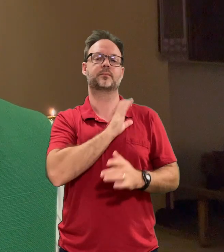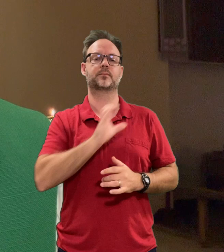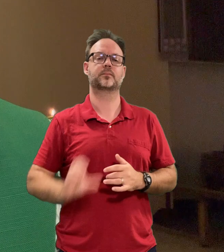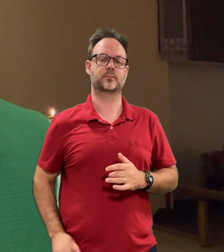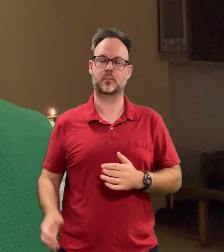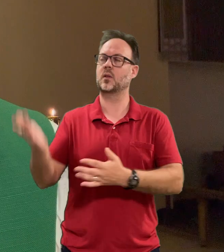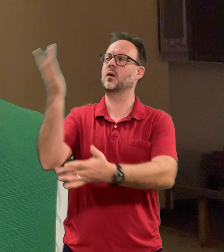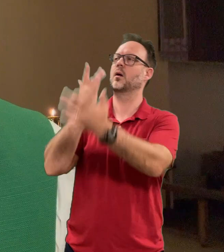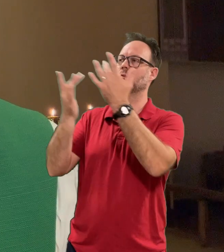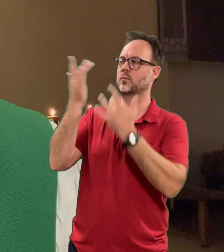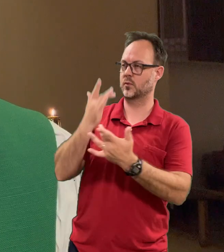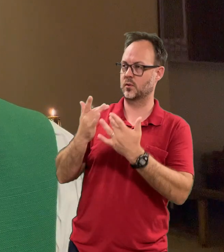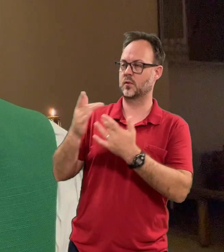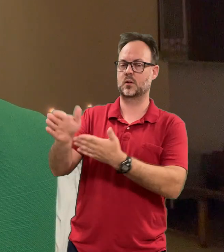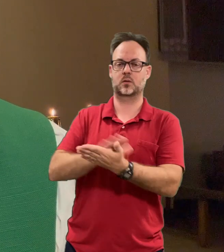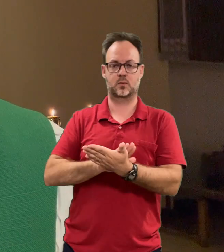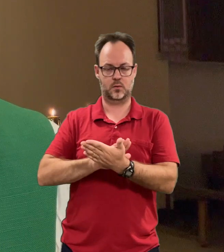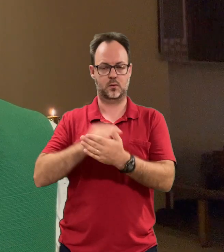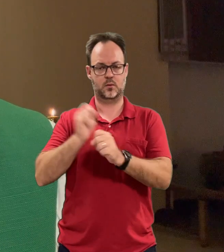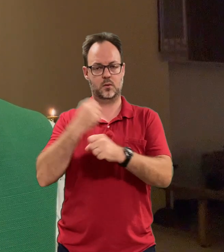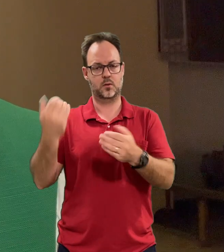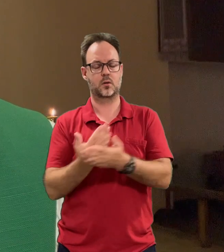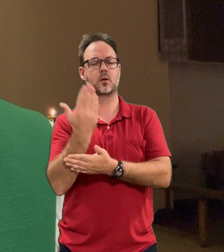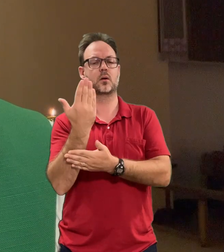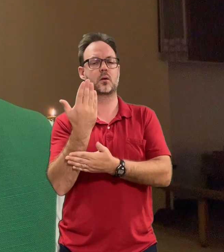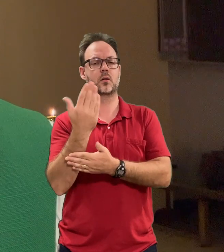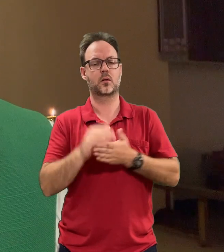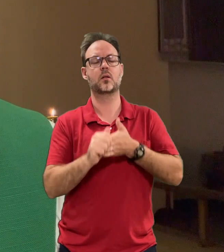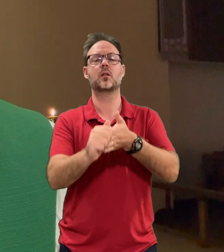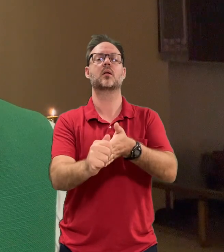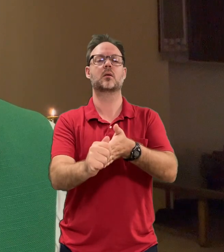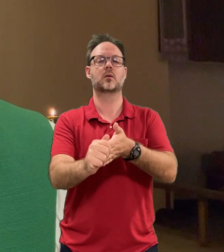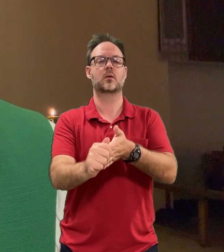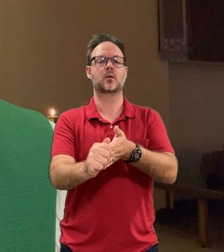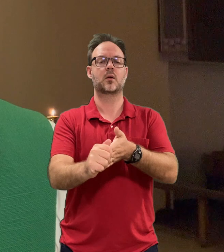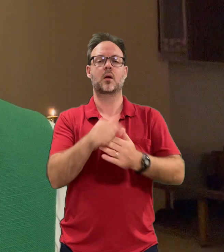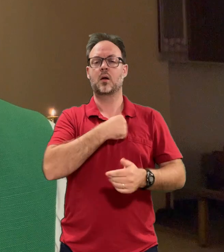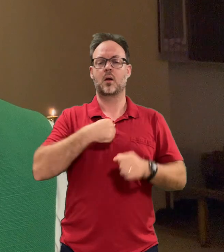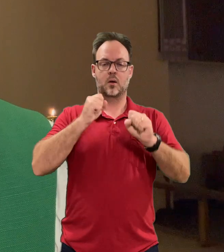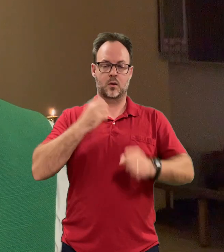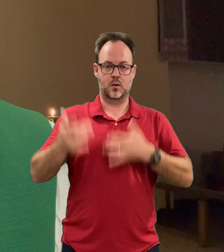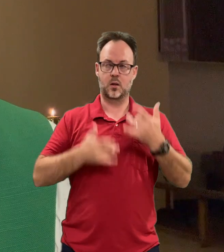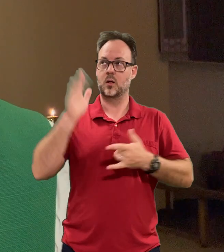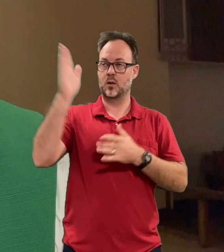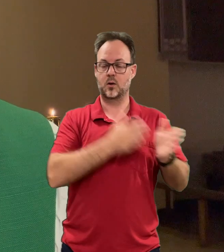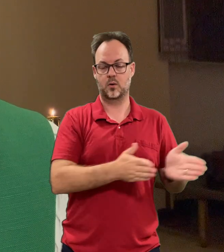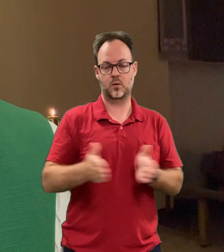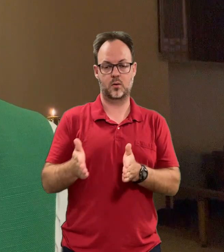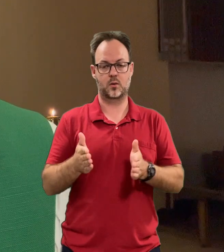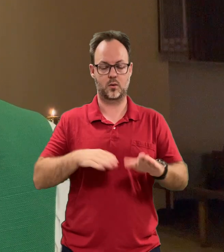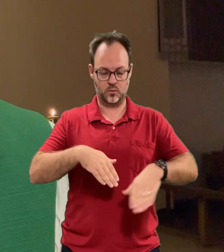Christ, have mercy on us. Forgive us, renew us, and lead us, so that we may delight in your